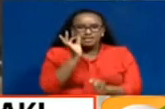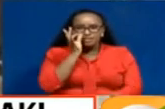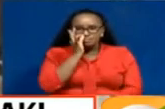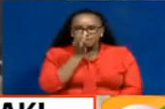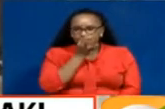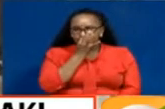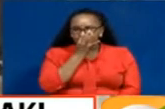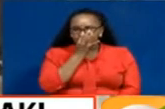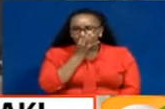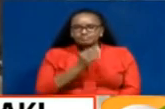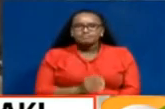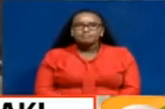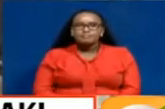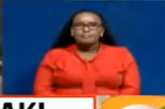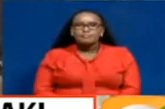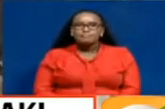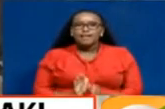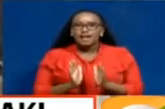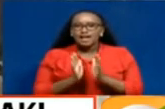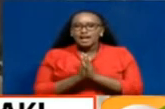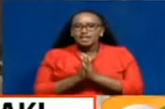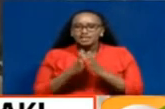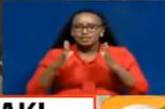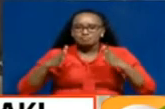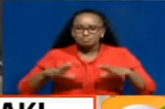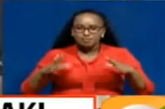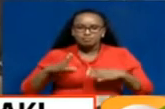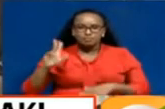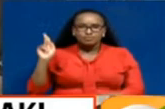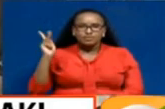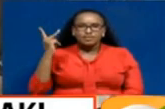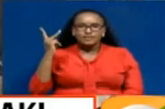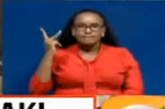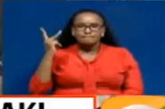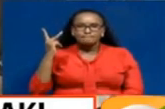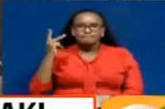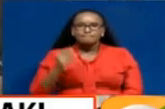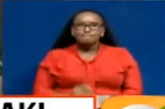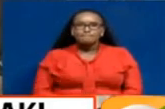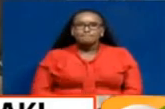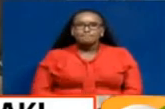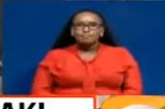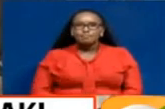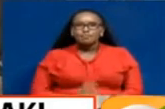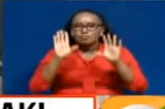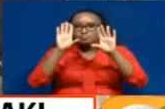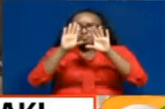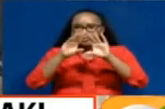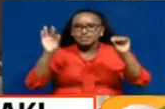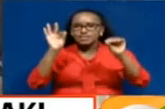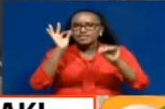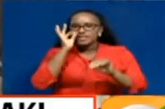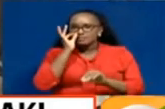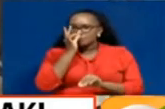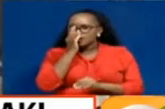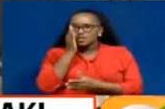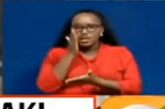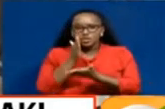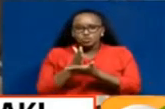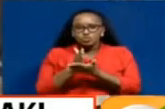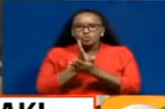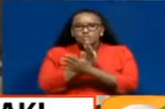of late Mwai Kibaki, and to the people of Kenya. President Mwai Kibaki was a true